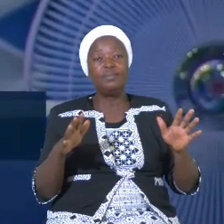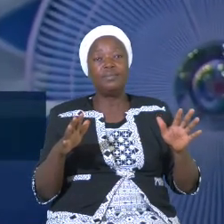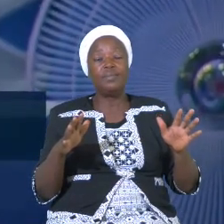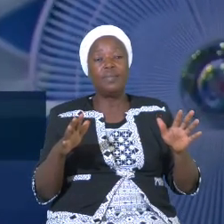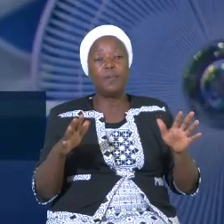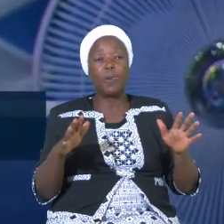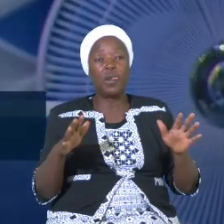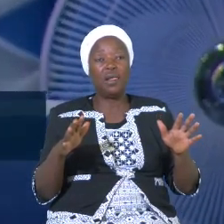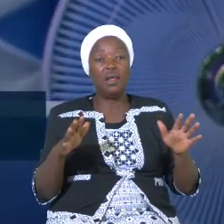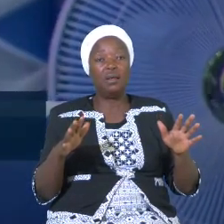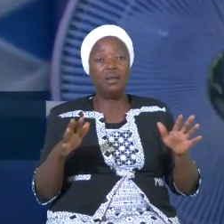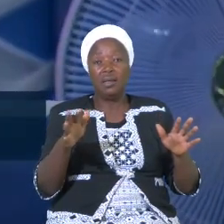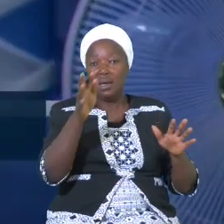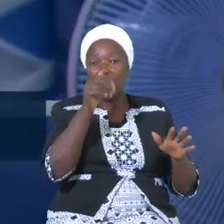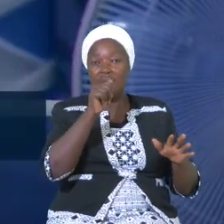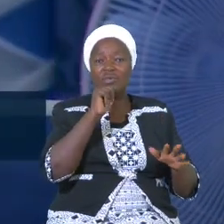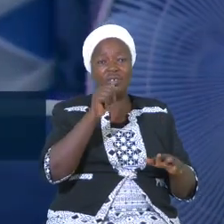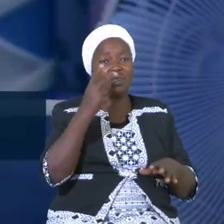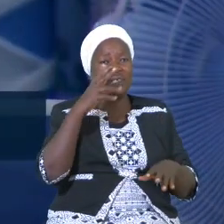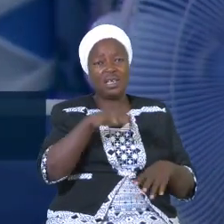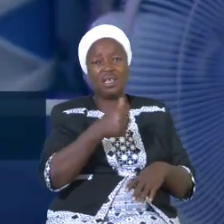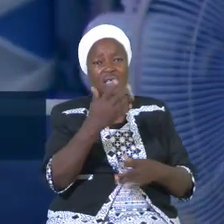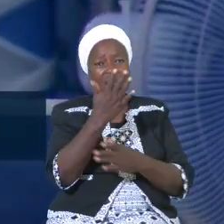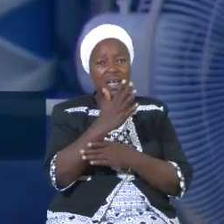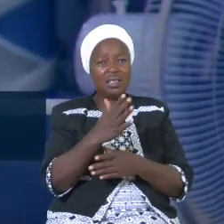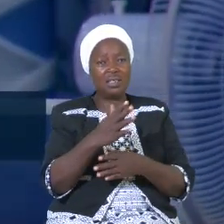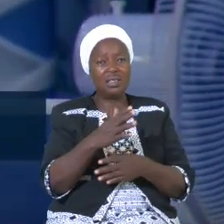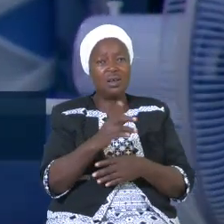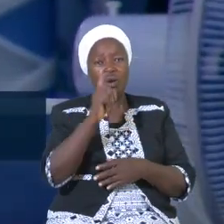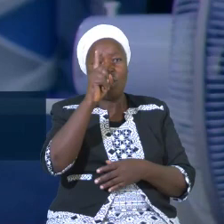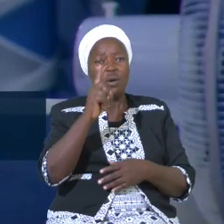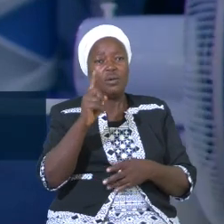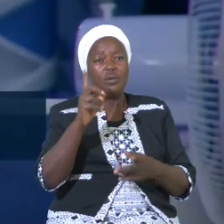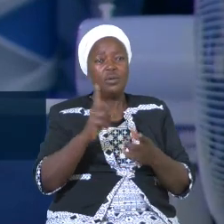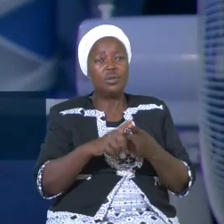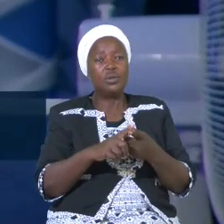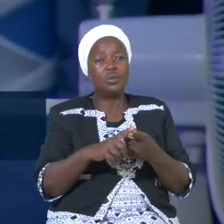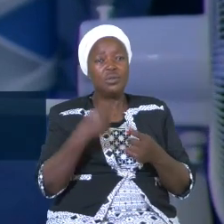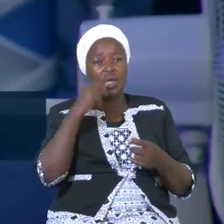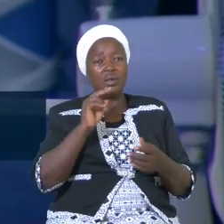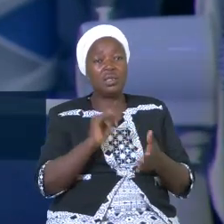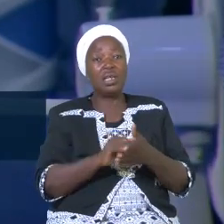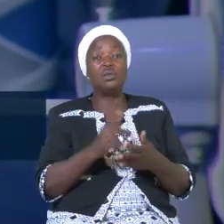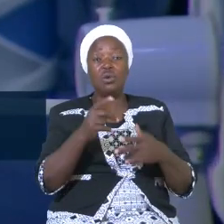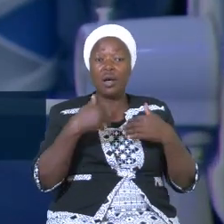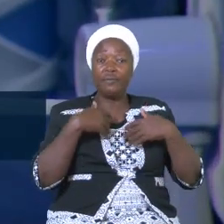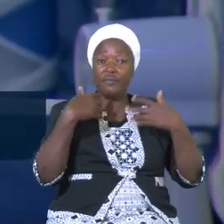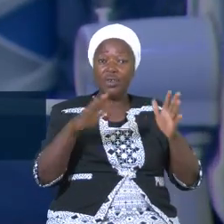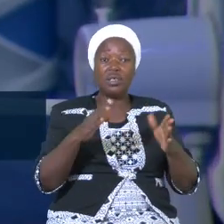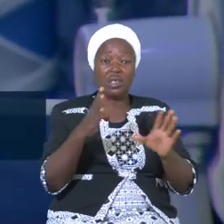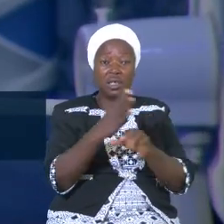i'm not seeing any hand up yet to confirm that the exercise had ended